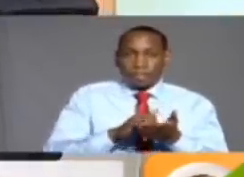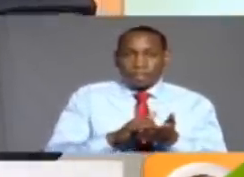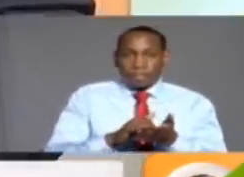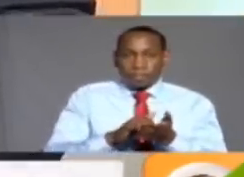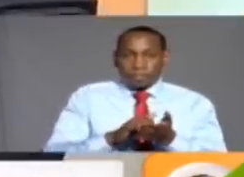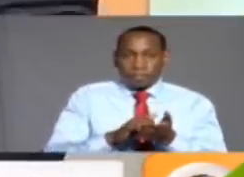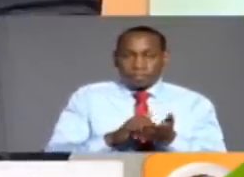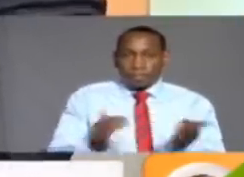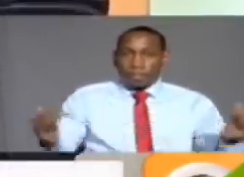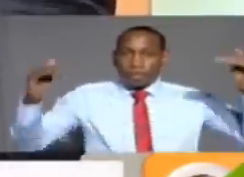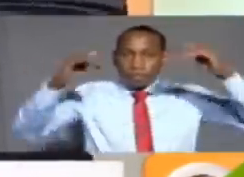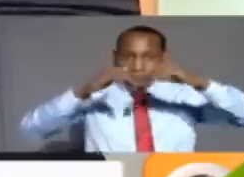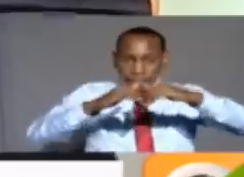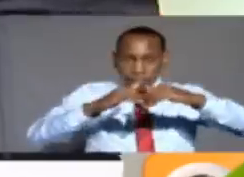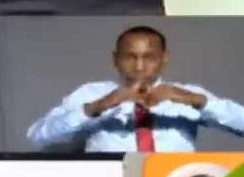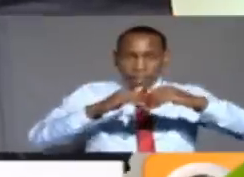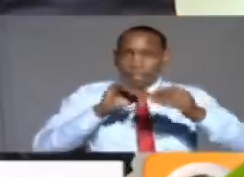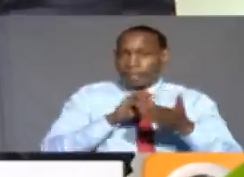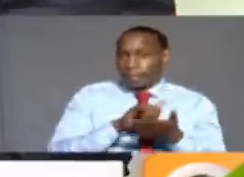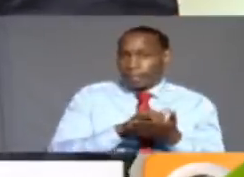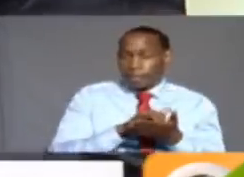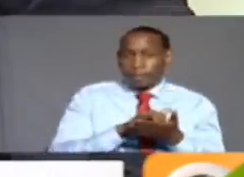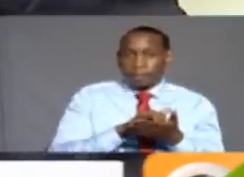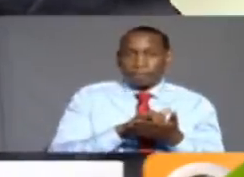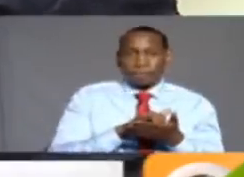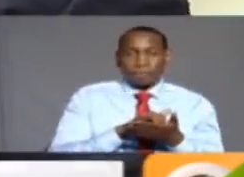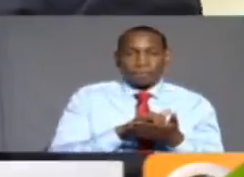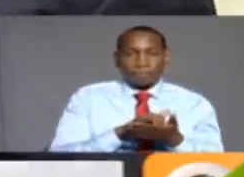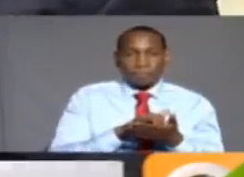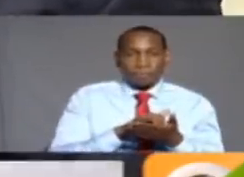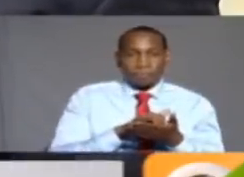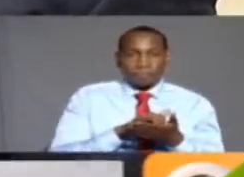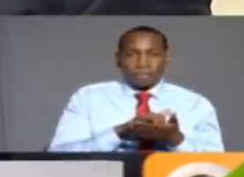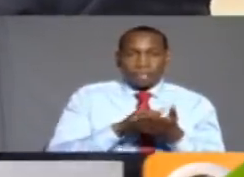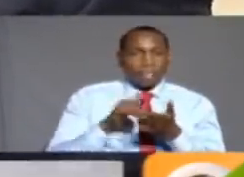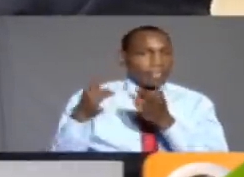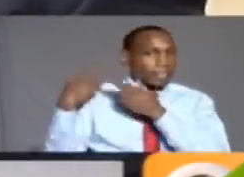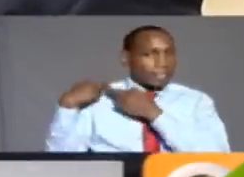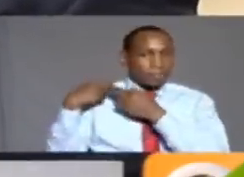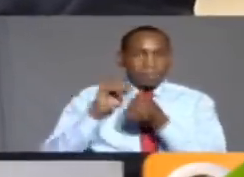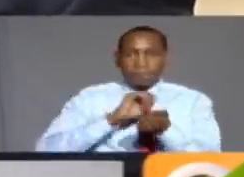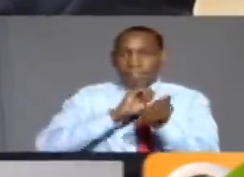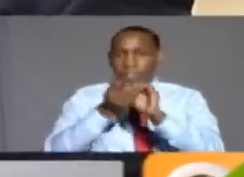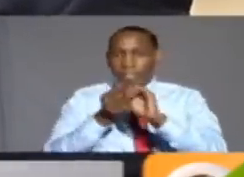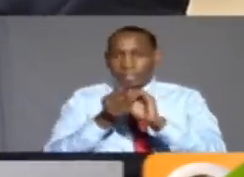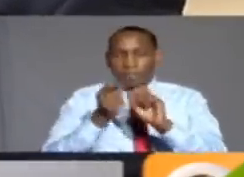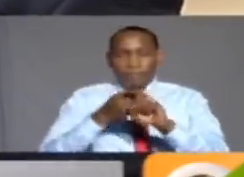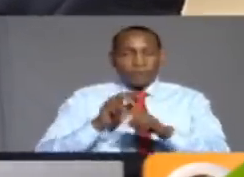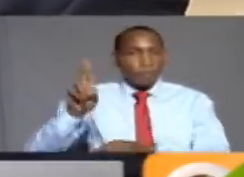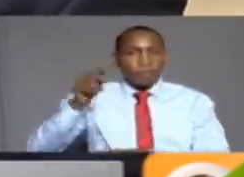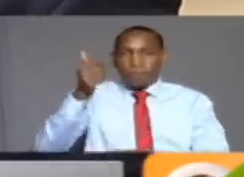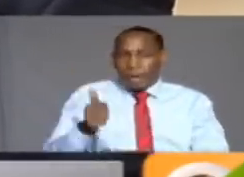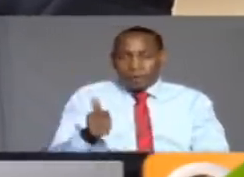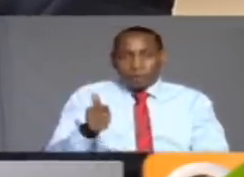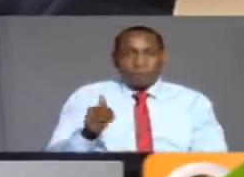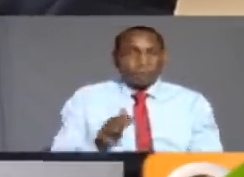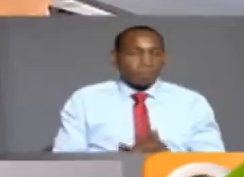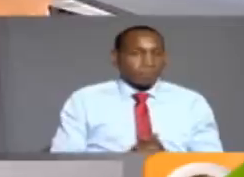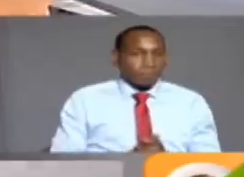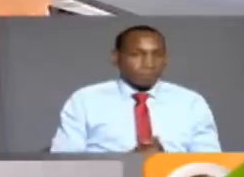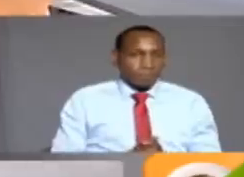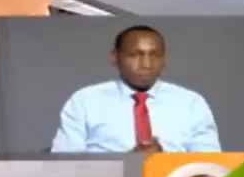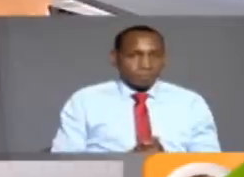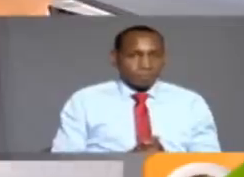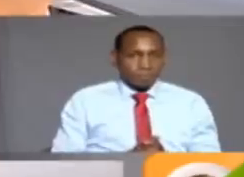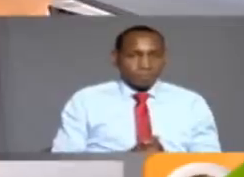convene us. That role, that mandate, hasn't moved from Uhuru Kenyatta yet. You know, he said it's finally, could